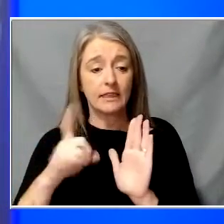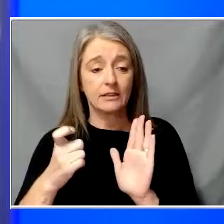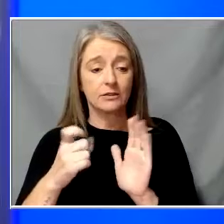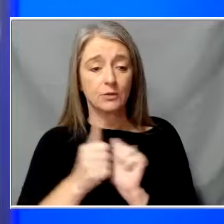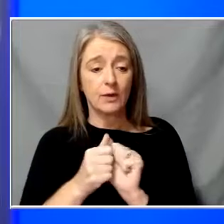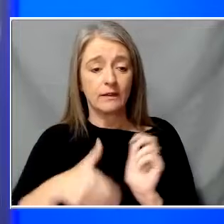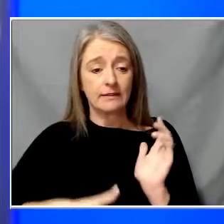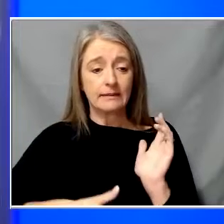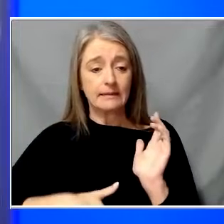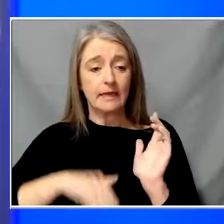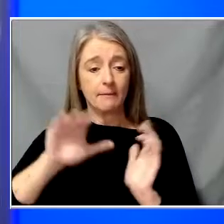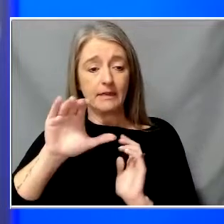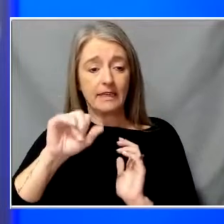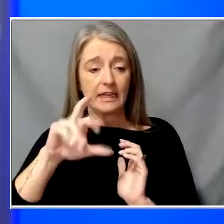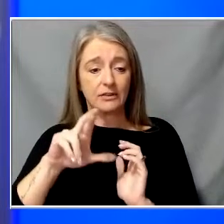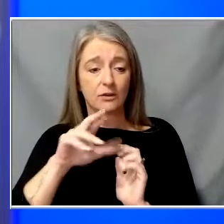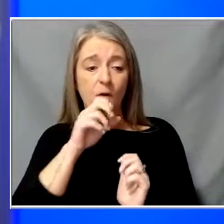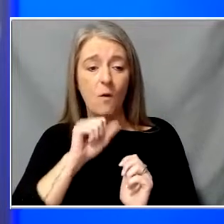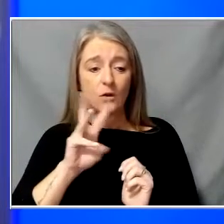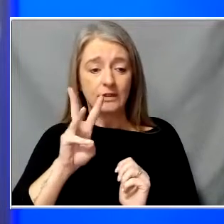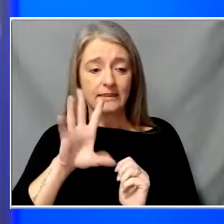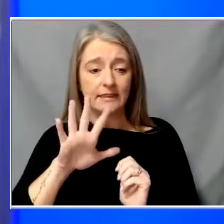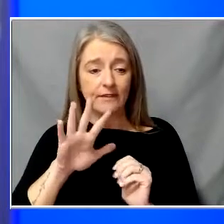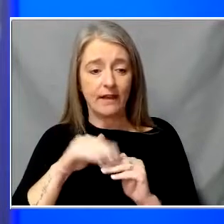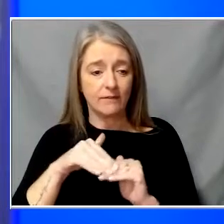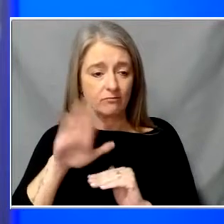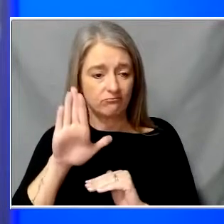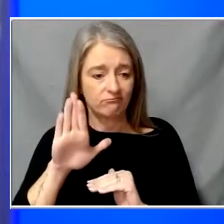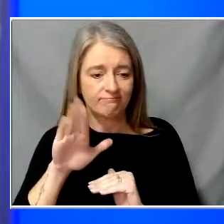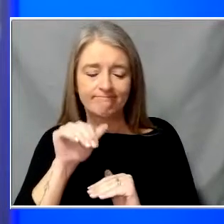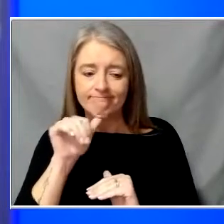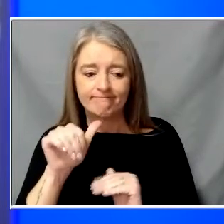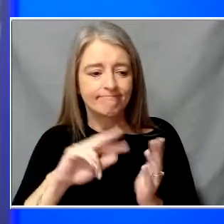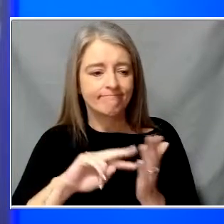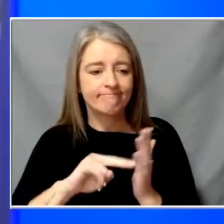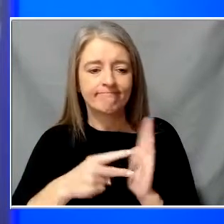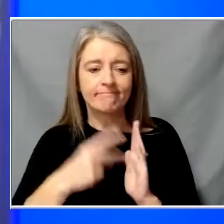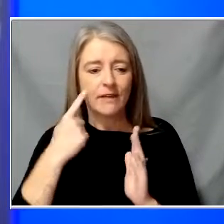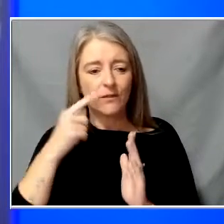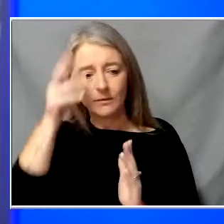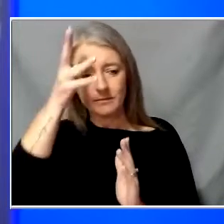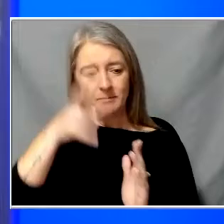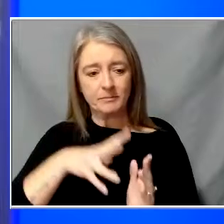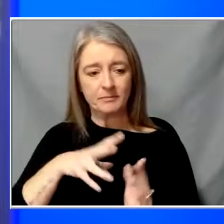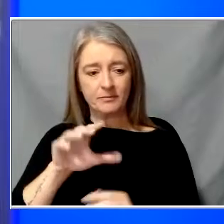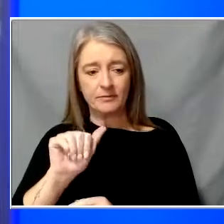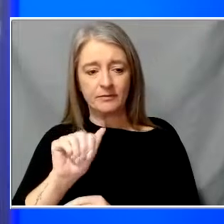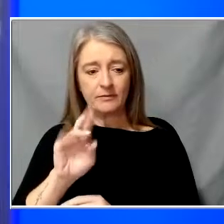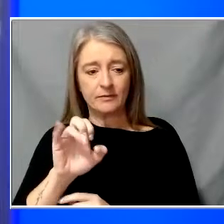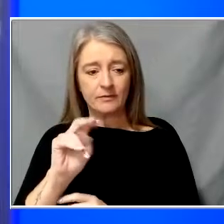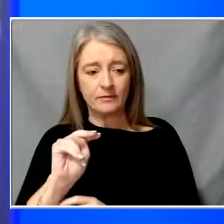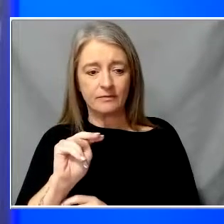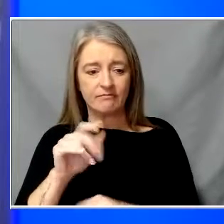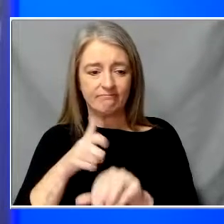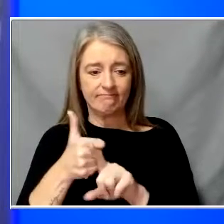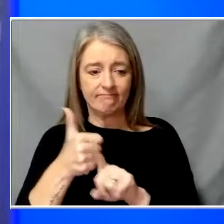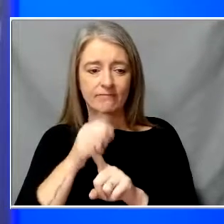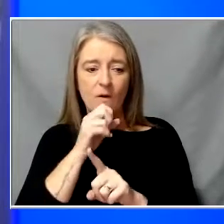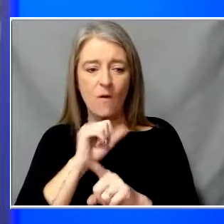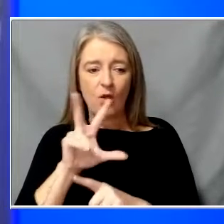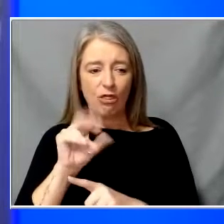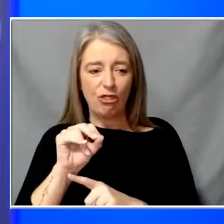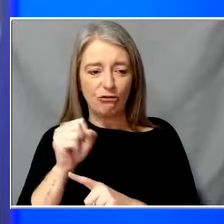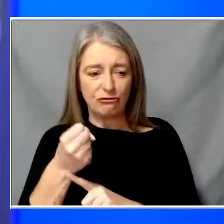are 65 and older. That was not the case for Austin Hill. He was in his early 30s, the prime of his life, when he